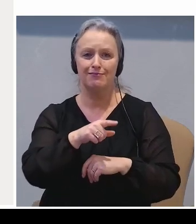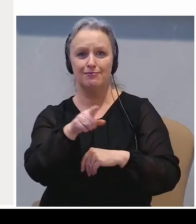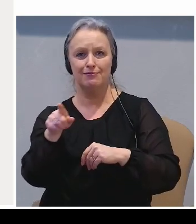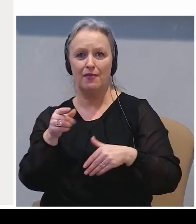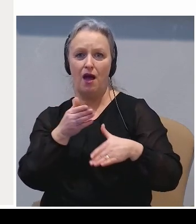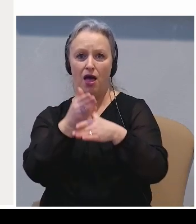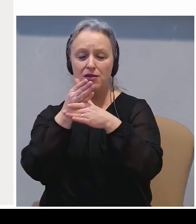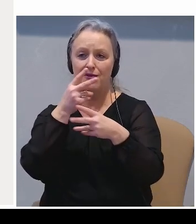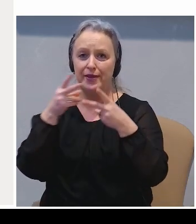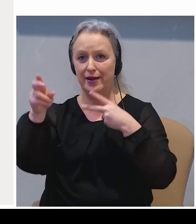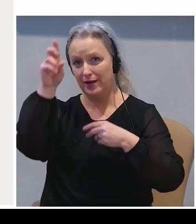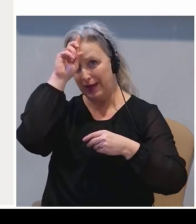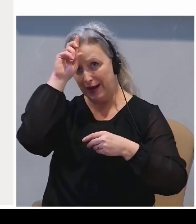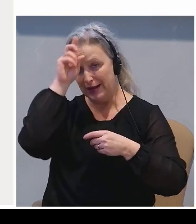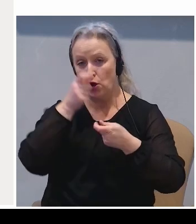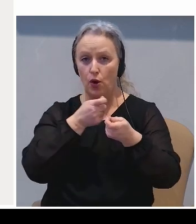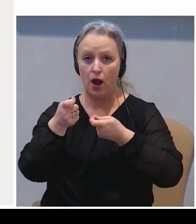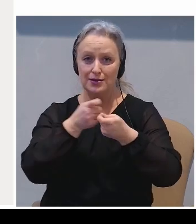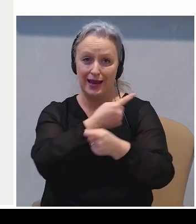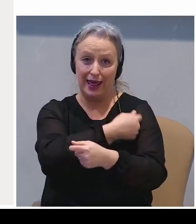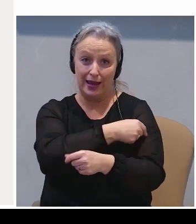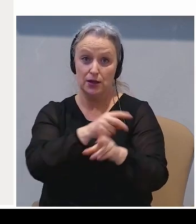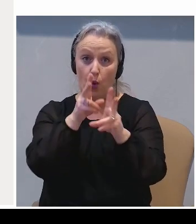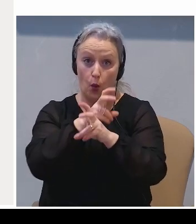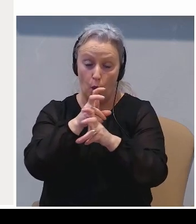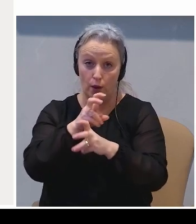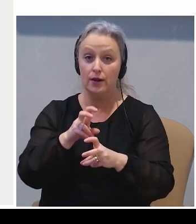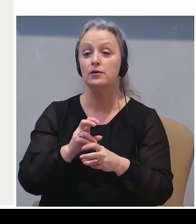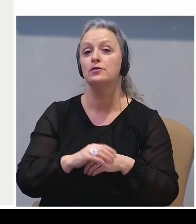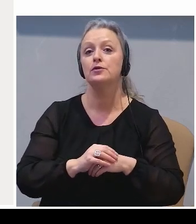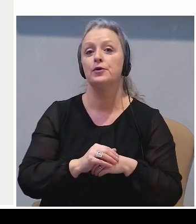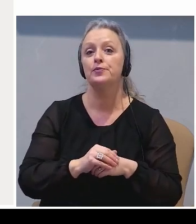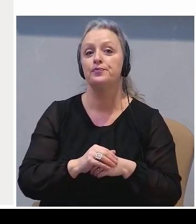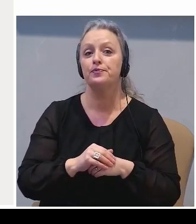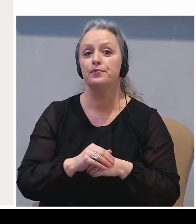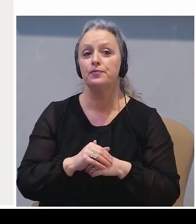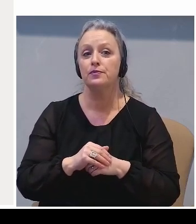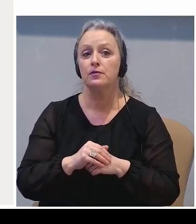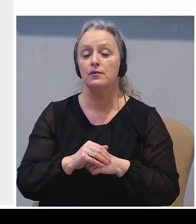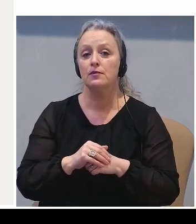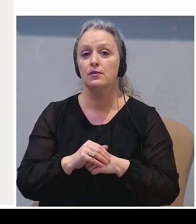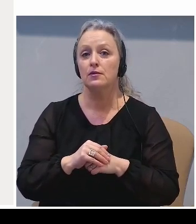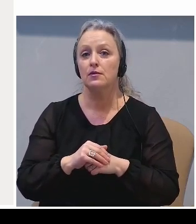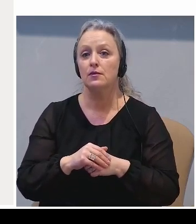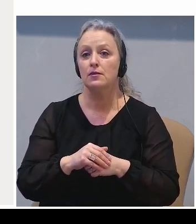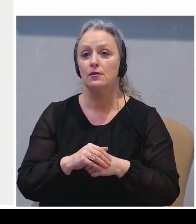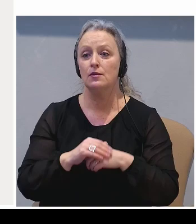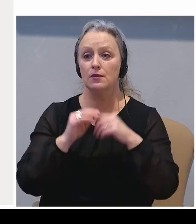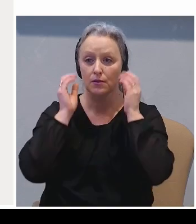belong to the organization now. These networks of clinical trial units, they are publicly funded. So it's